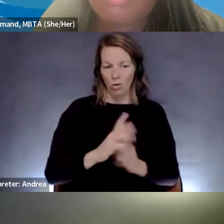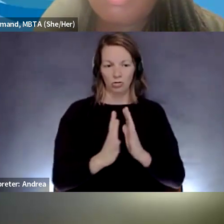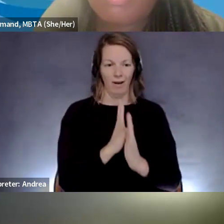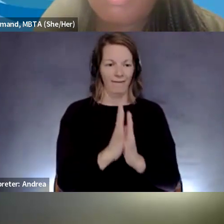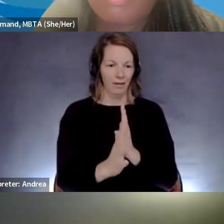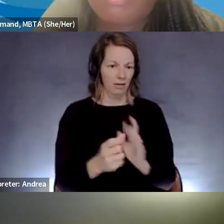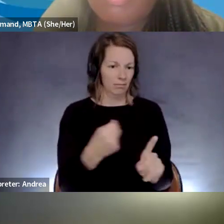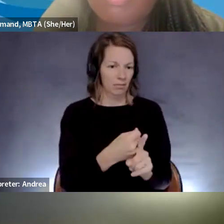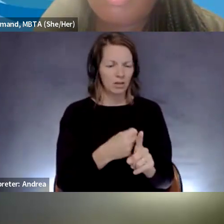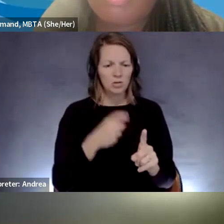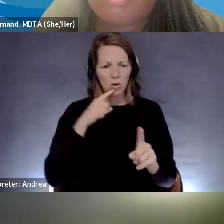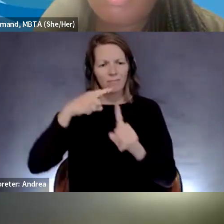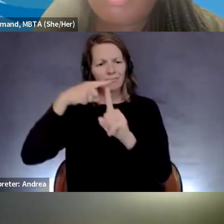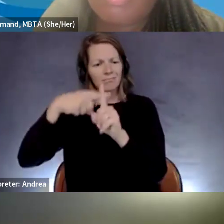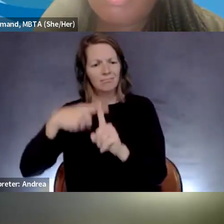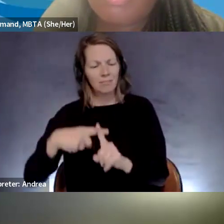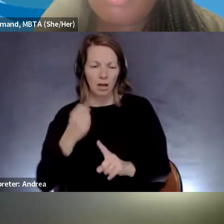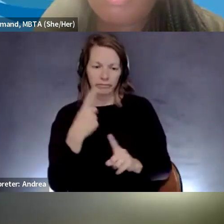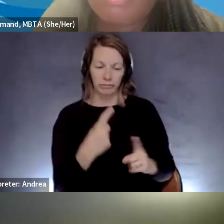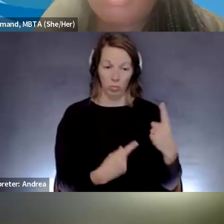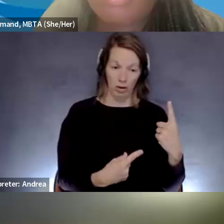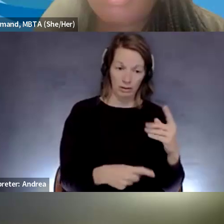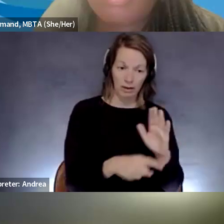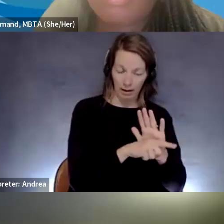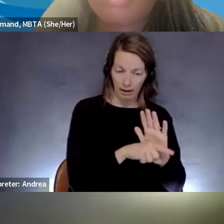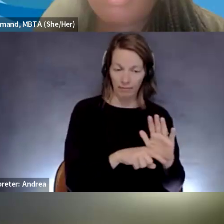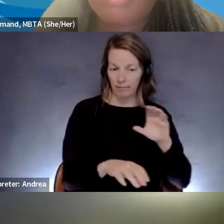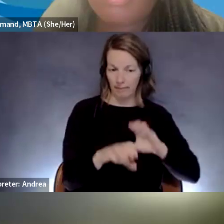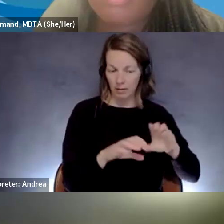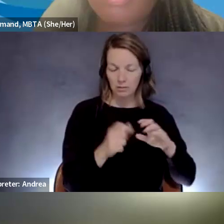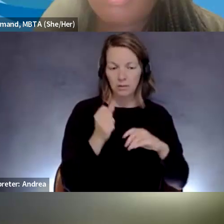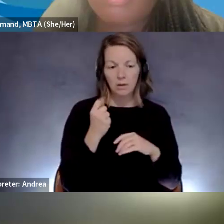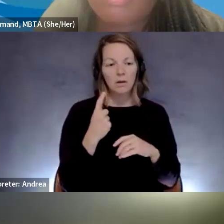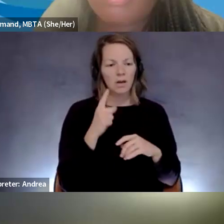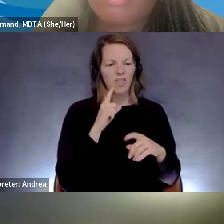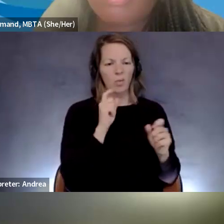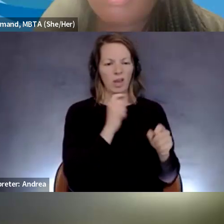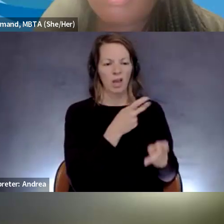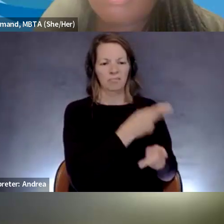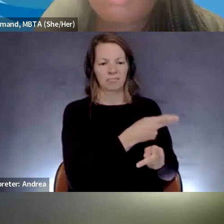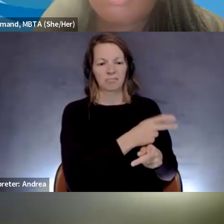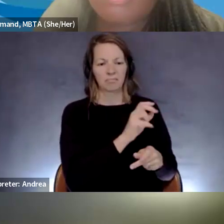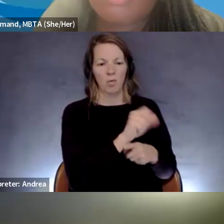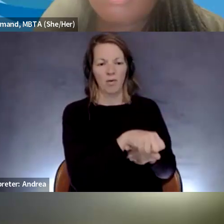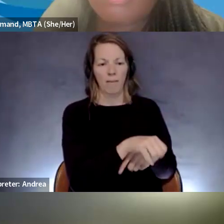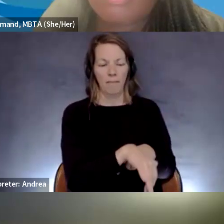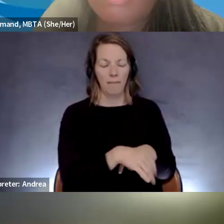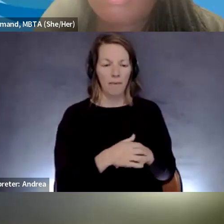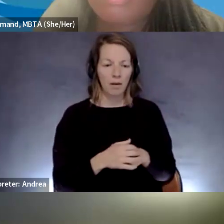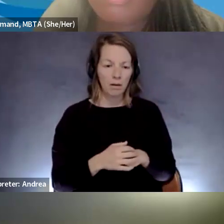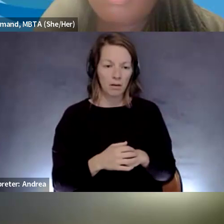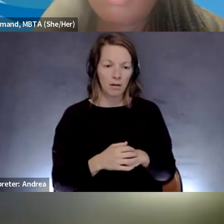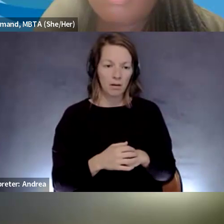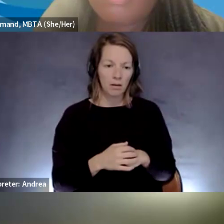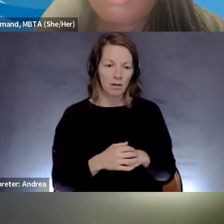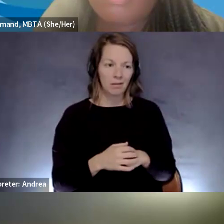lot of positives. I understand the one negative, but we do think we can overcome that, and just kind of looking at